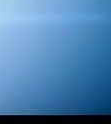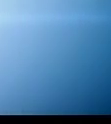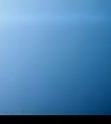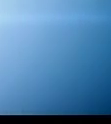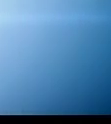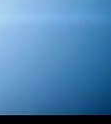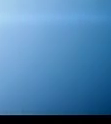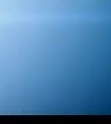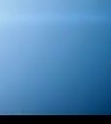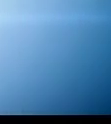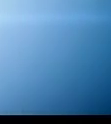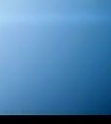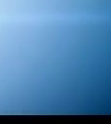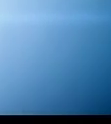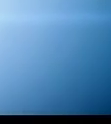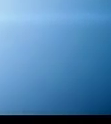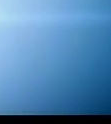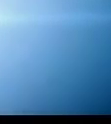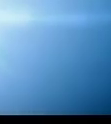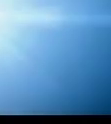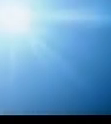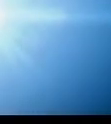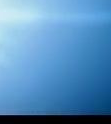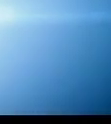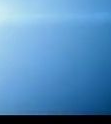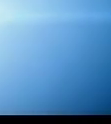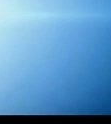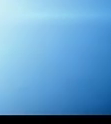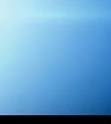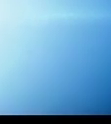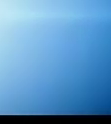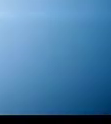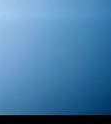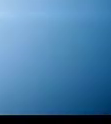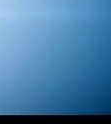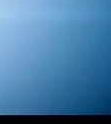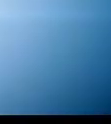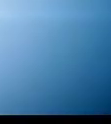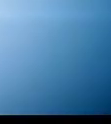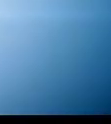Want to go to the Lord in prayer as we start the service?